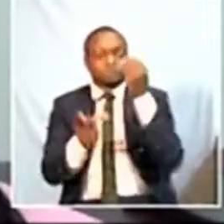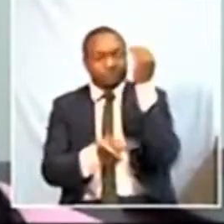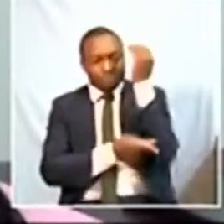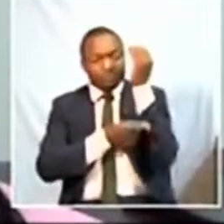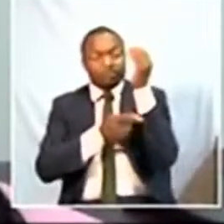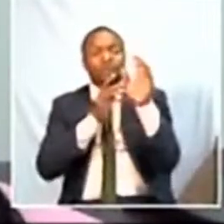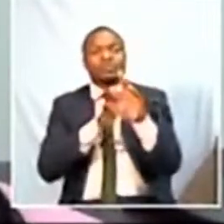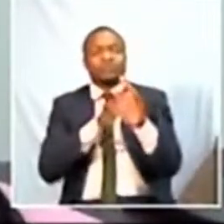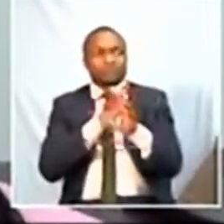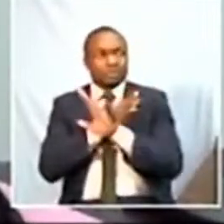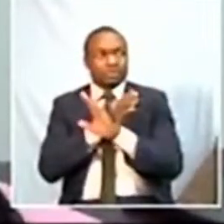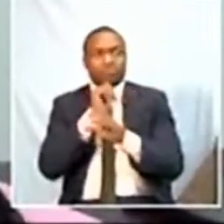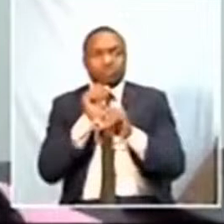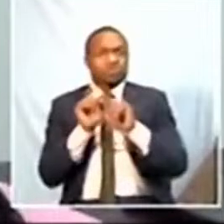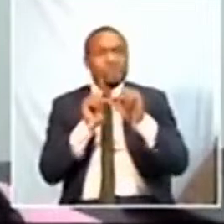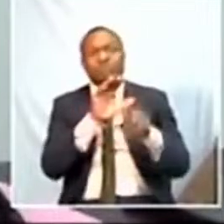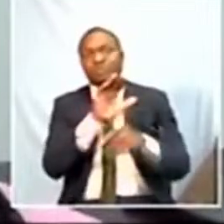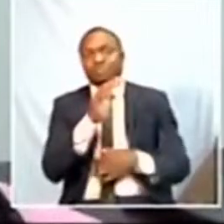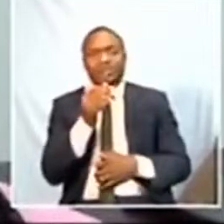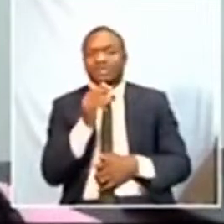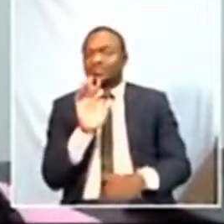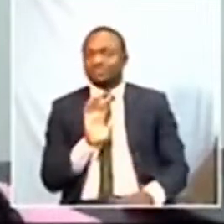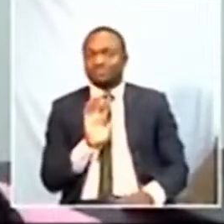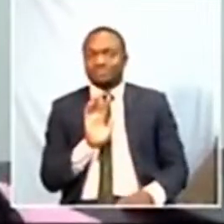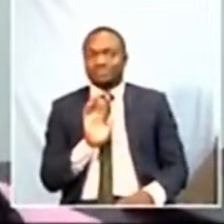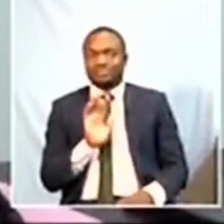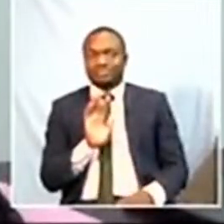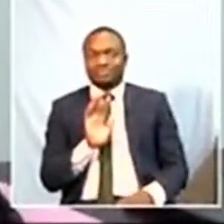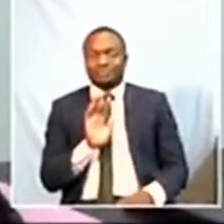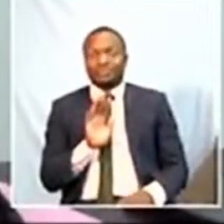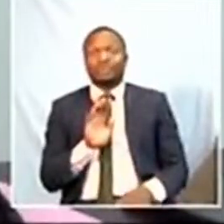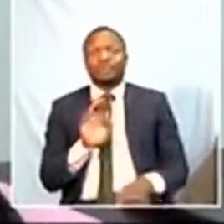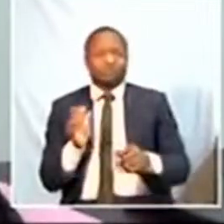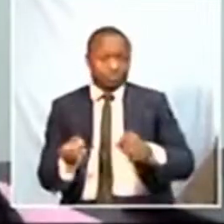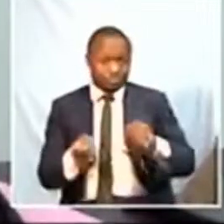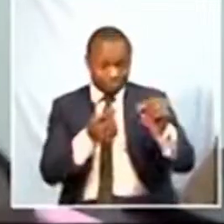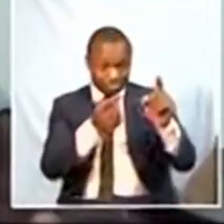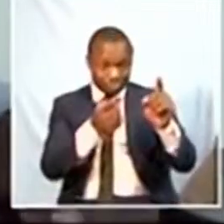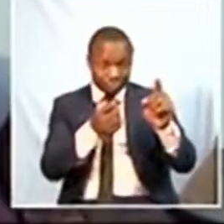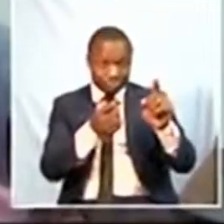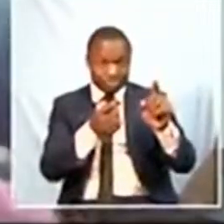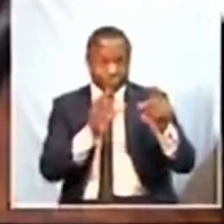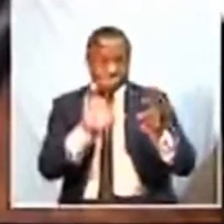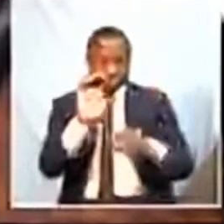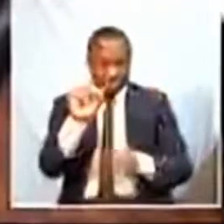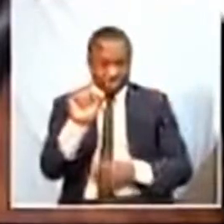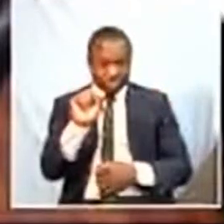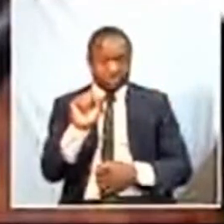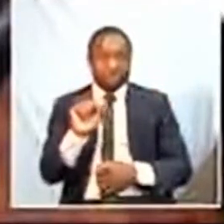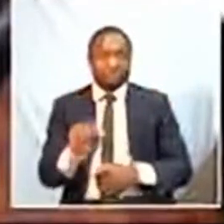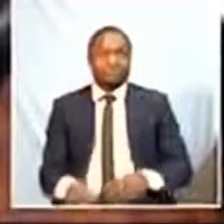Zambia. We don't need to be going backwards. So you may take leave, CS and your team.